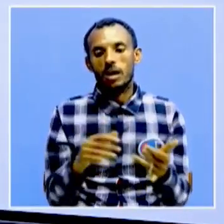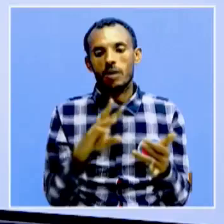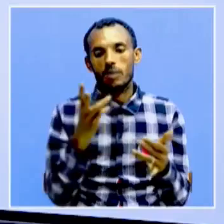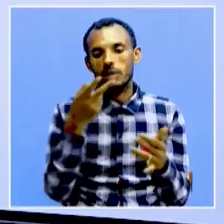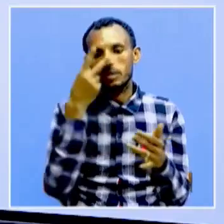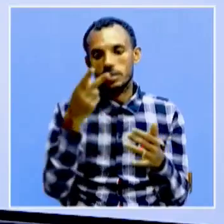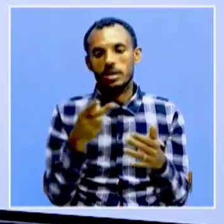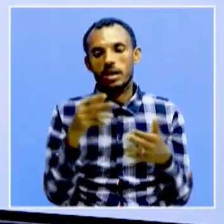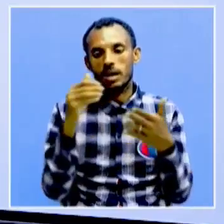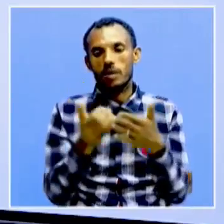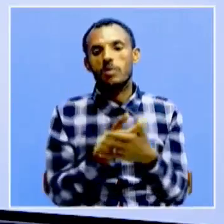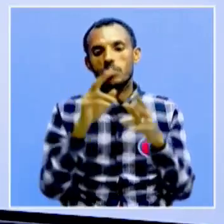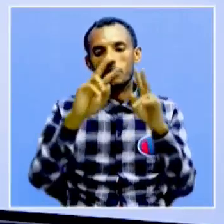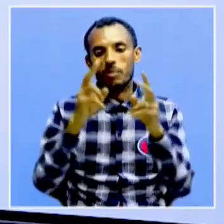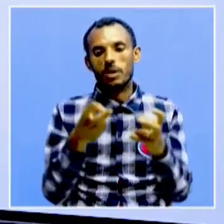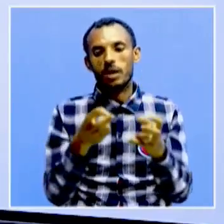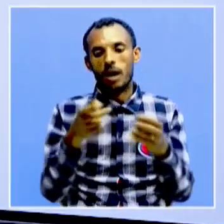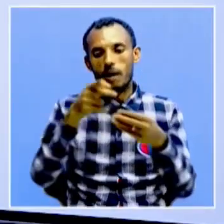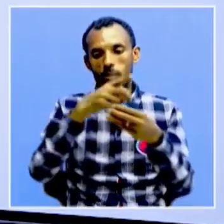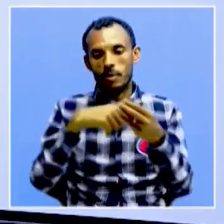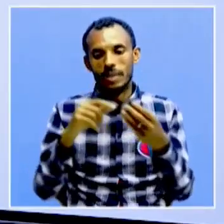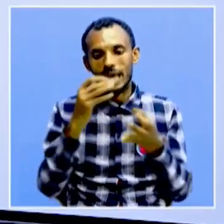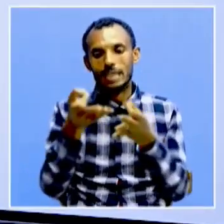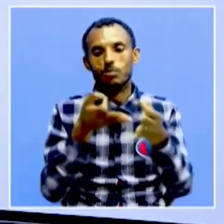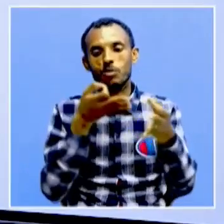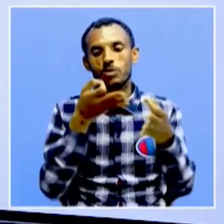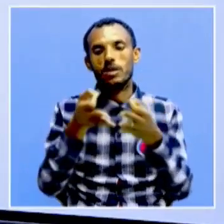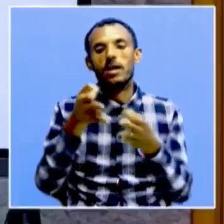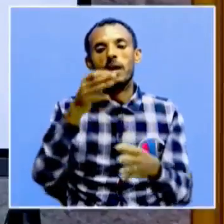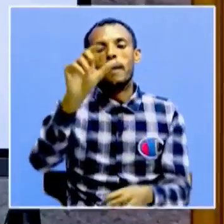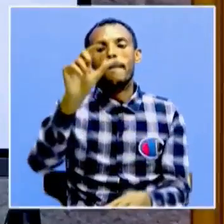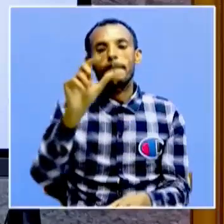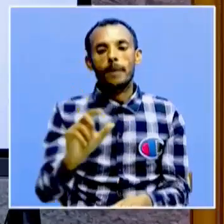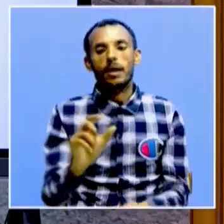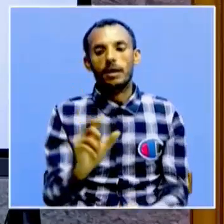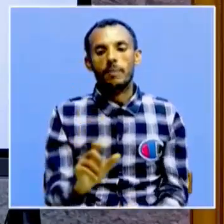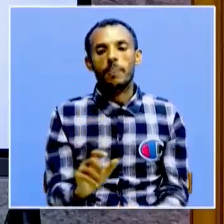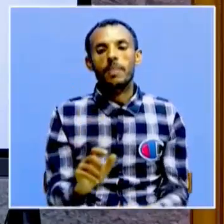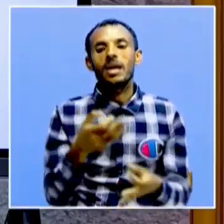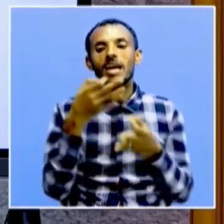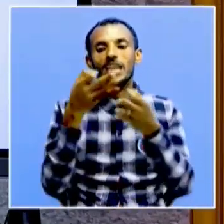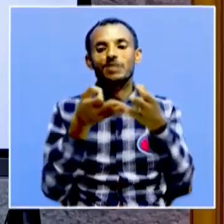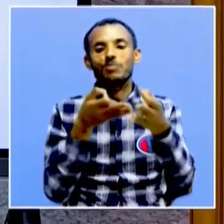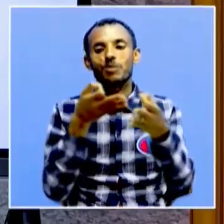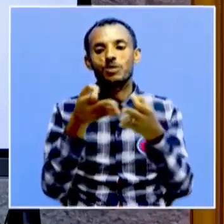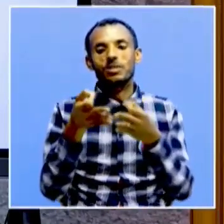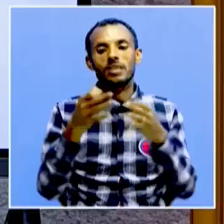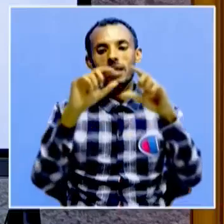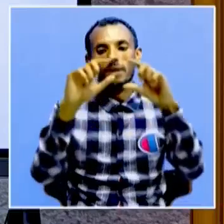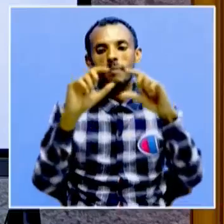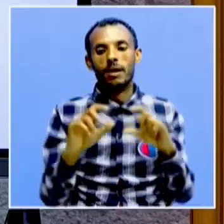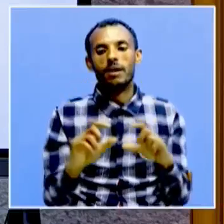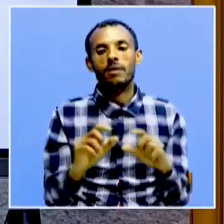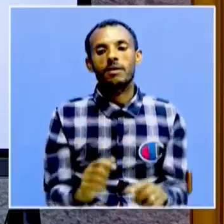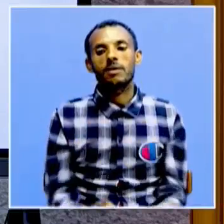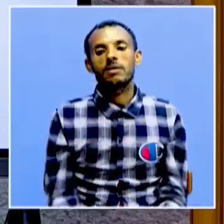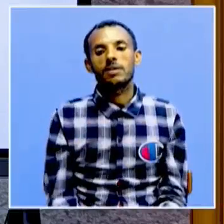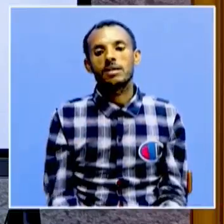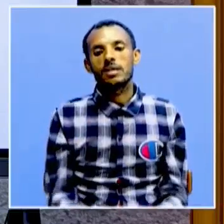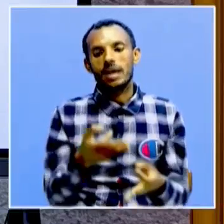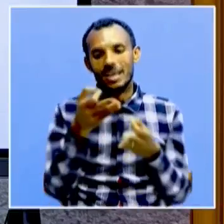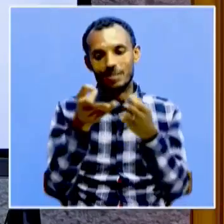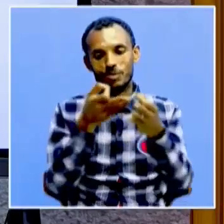see about the expository paragraph. What do I say? Yes, I said